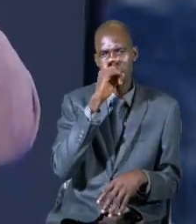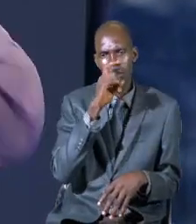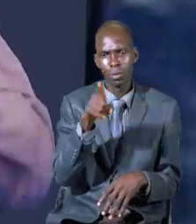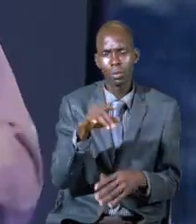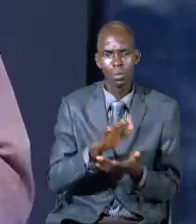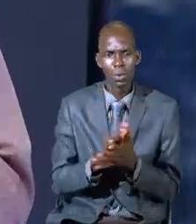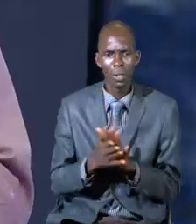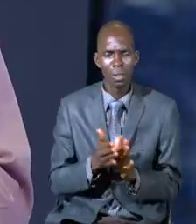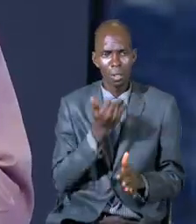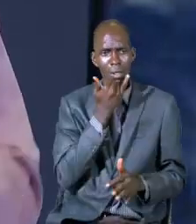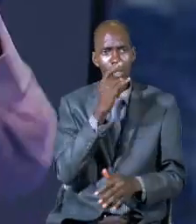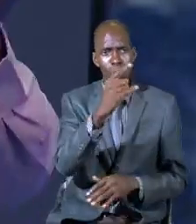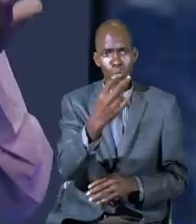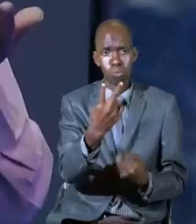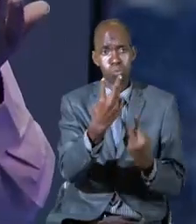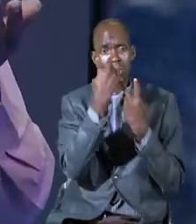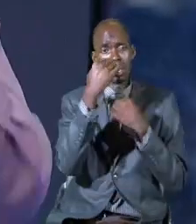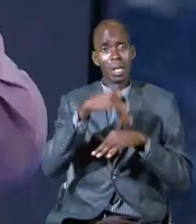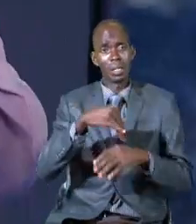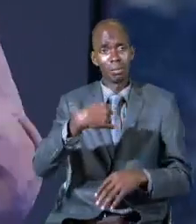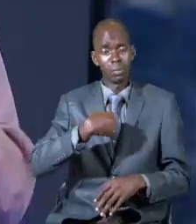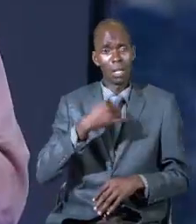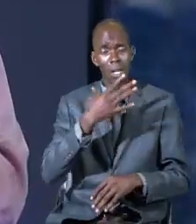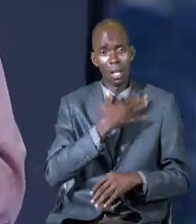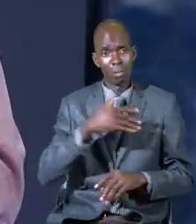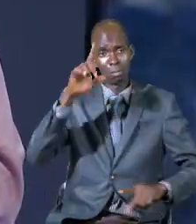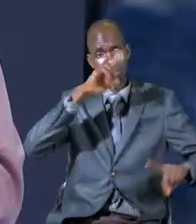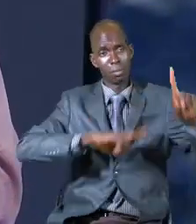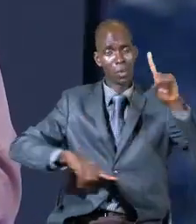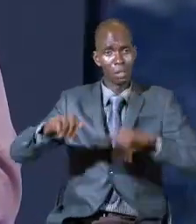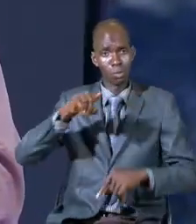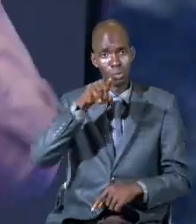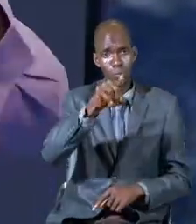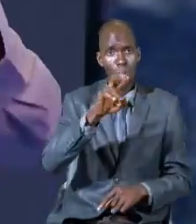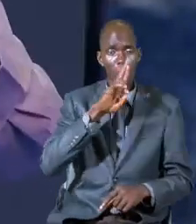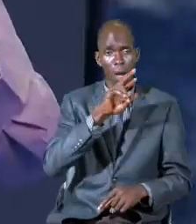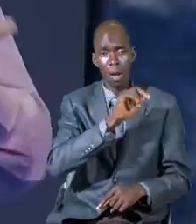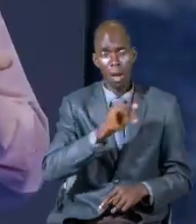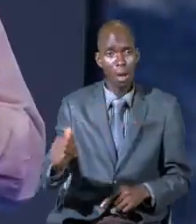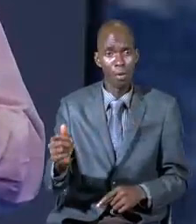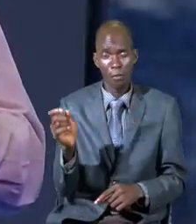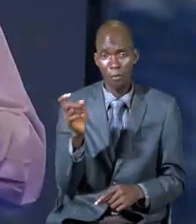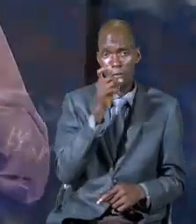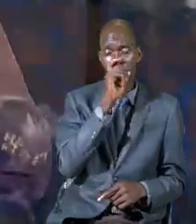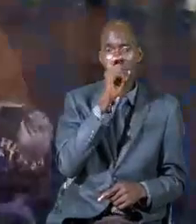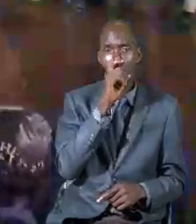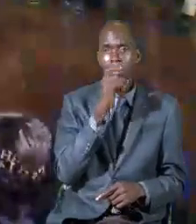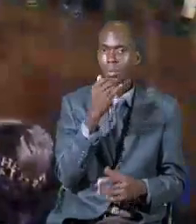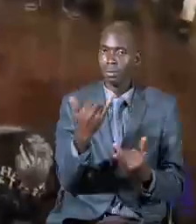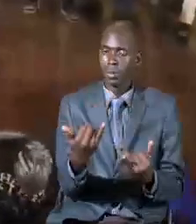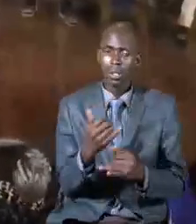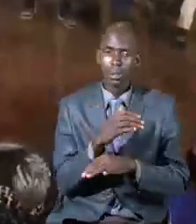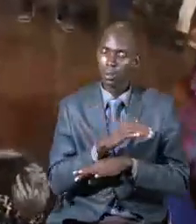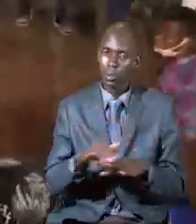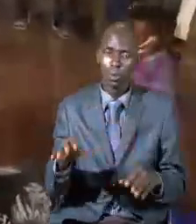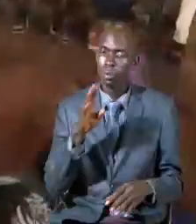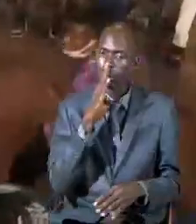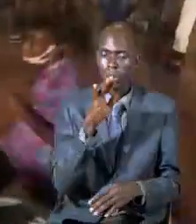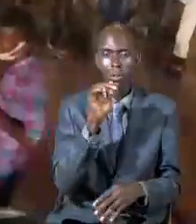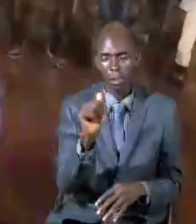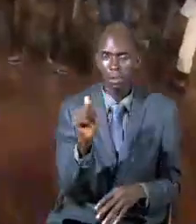said, you're a fool. Now, don't be offended. If you're a failure, if somebody did not